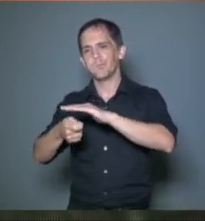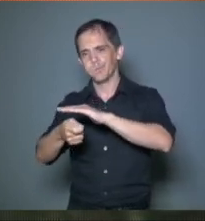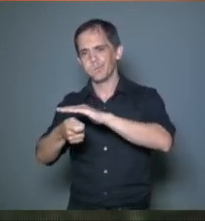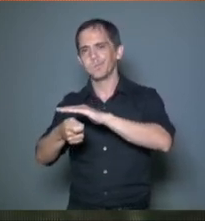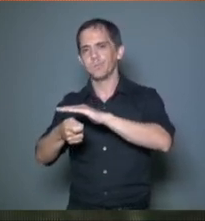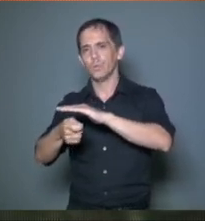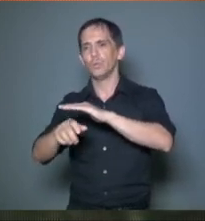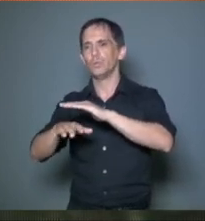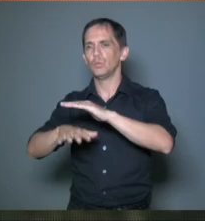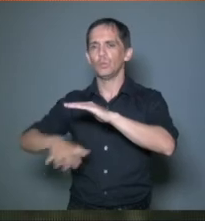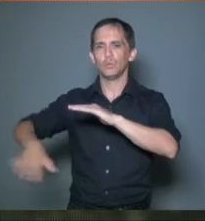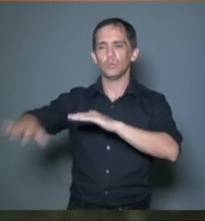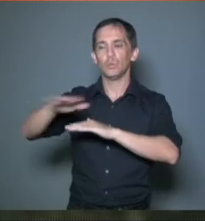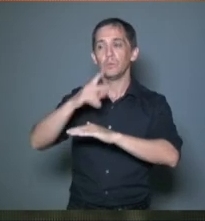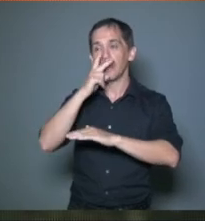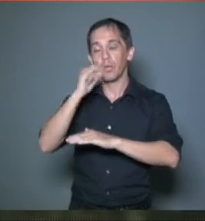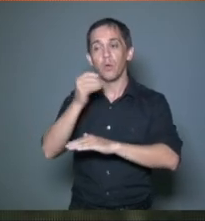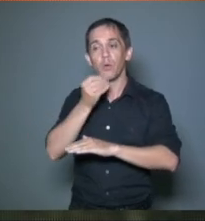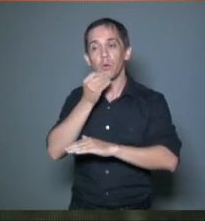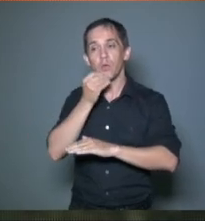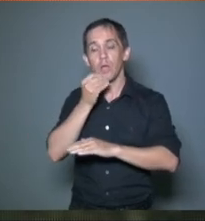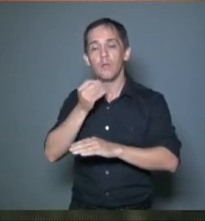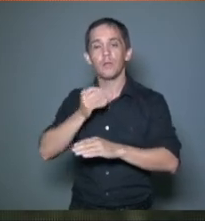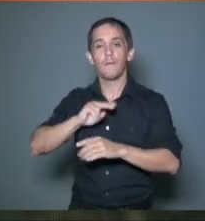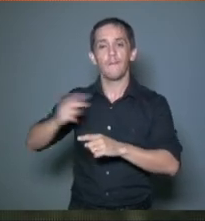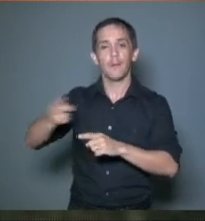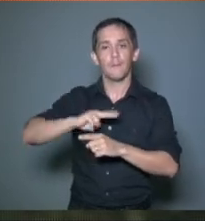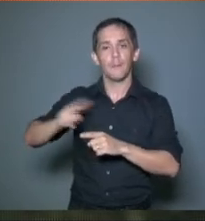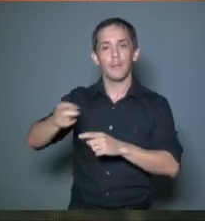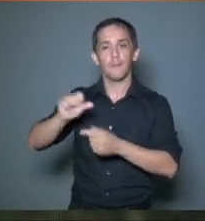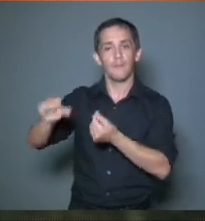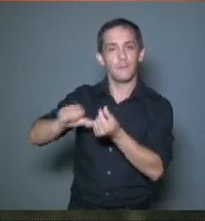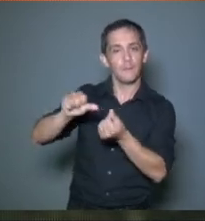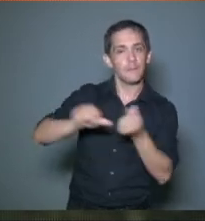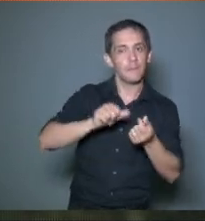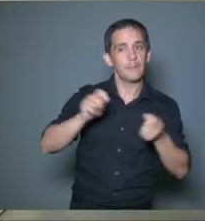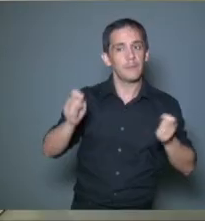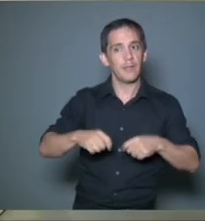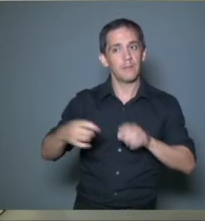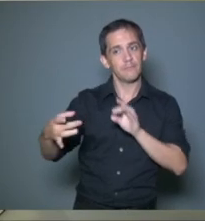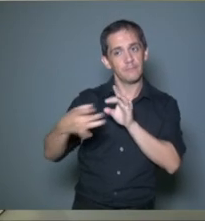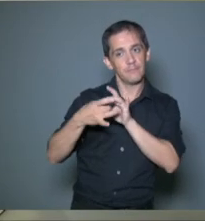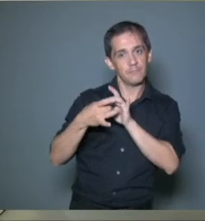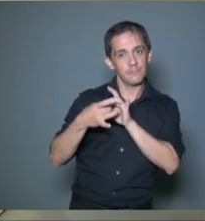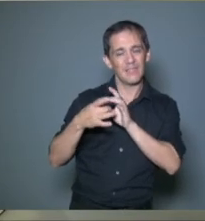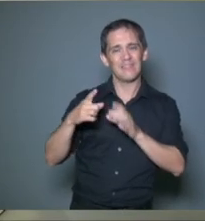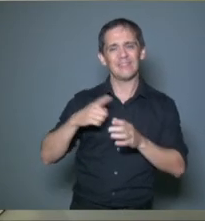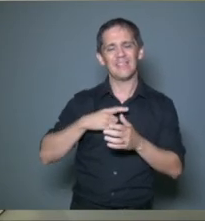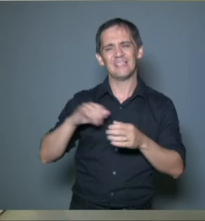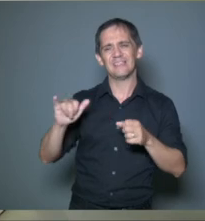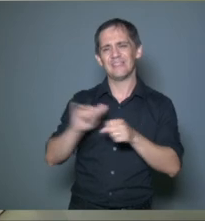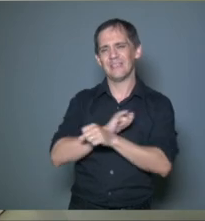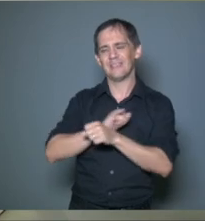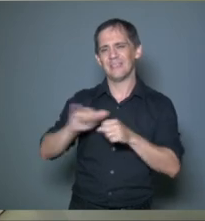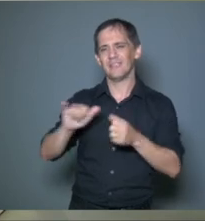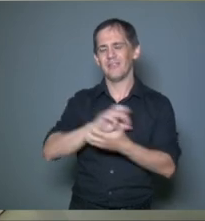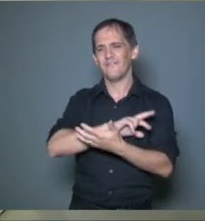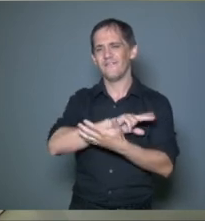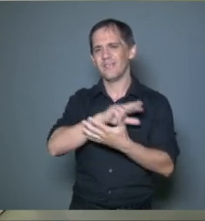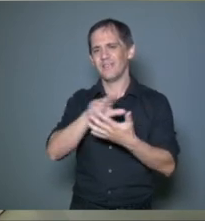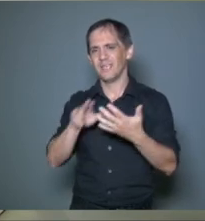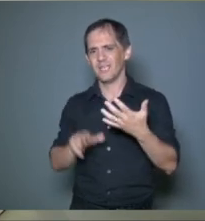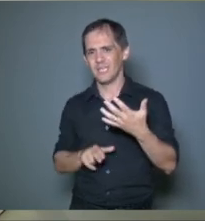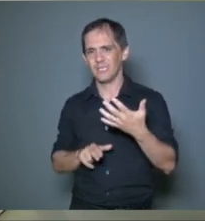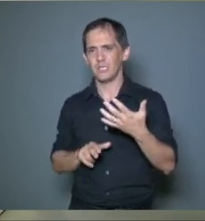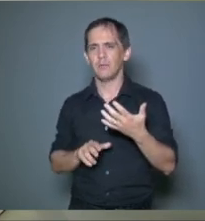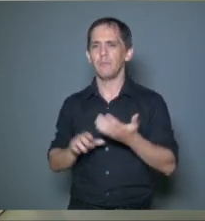money in dollars. IFC is knocking on our doors. So we have